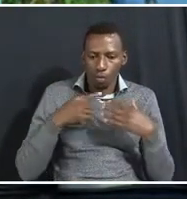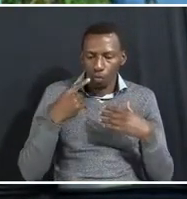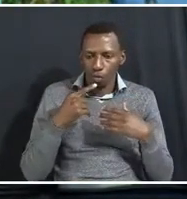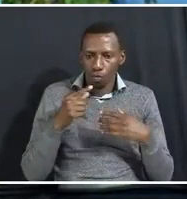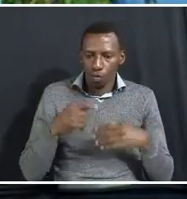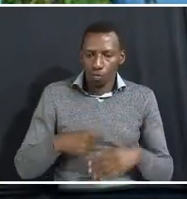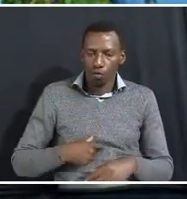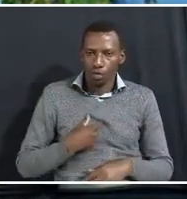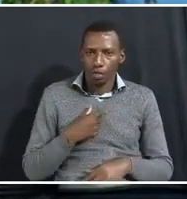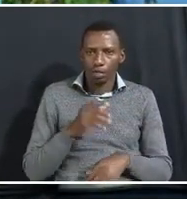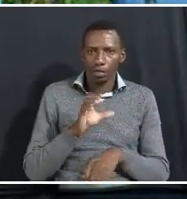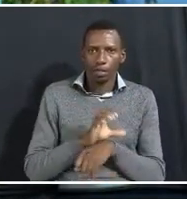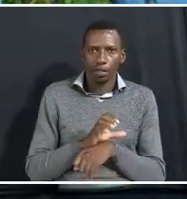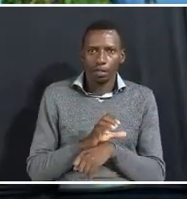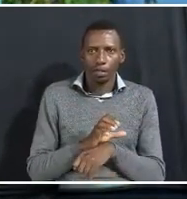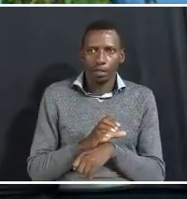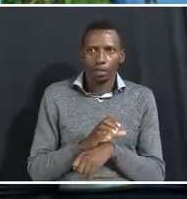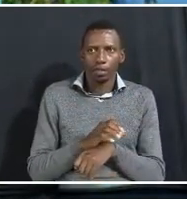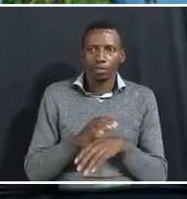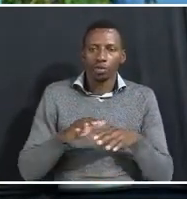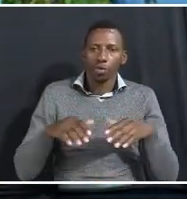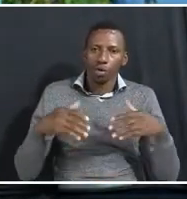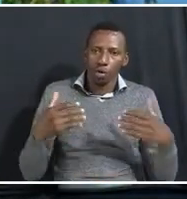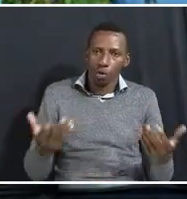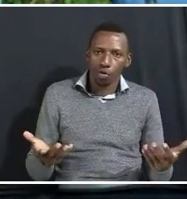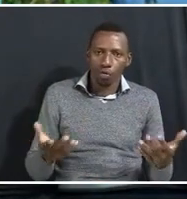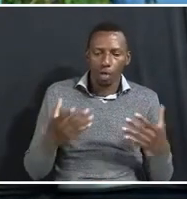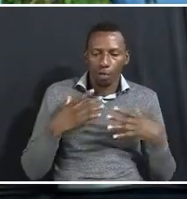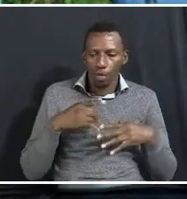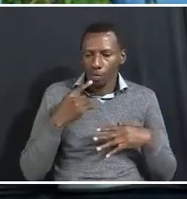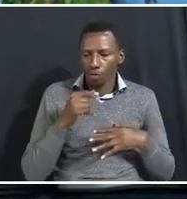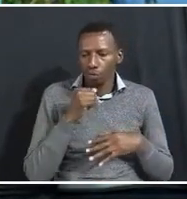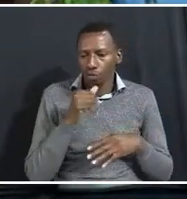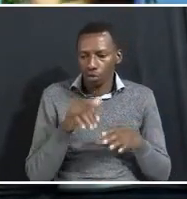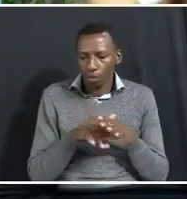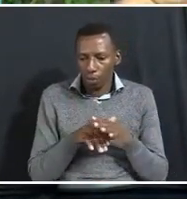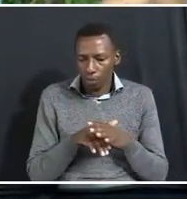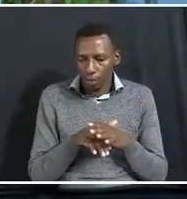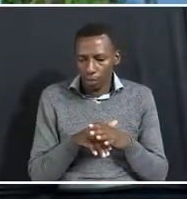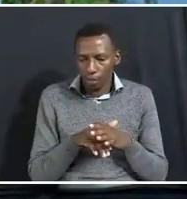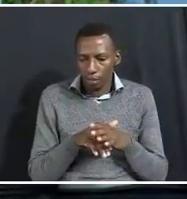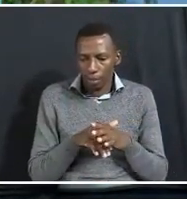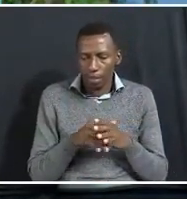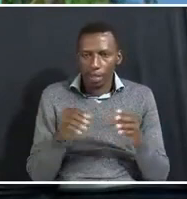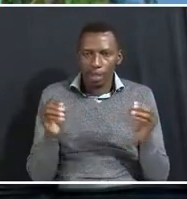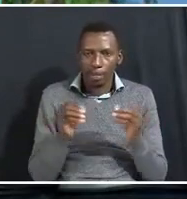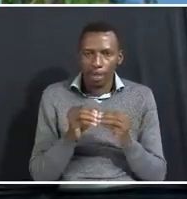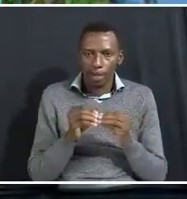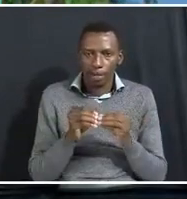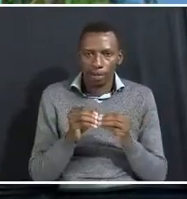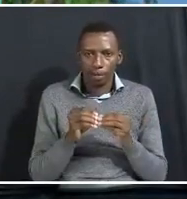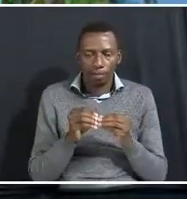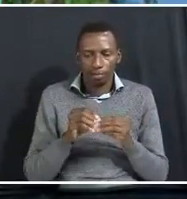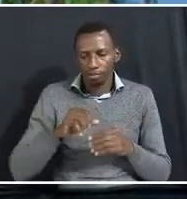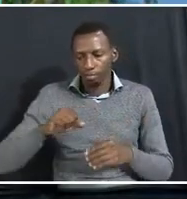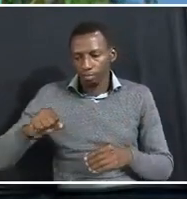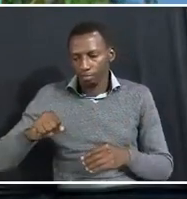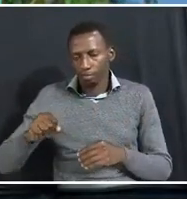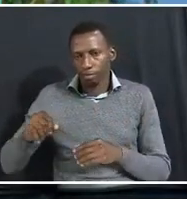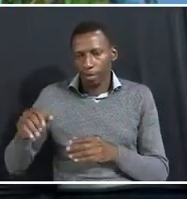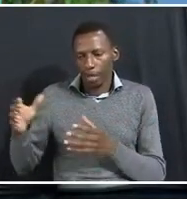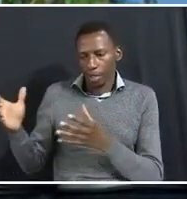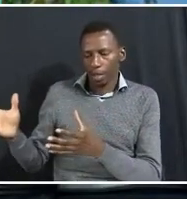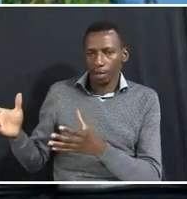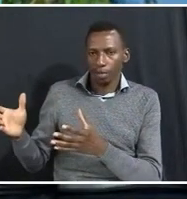have visited our church or all people who are not members to meet maybe at the right side of the church. There is a